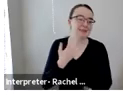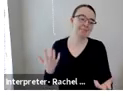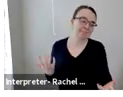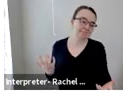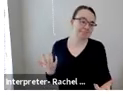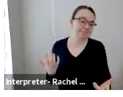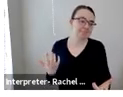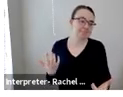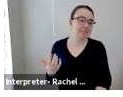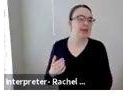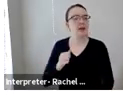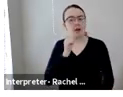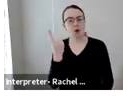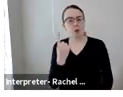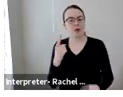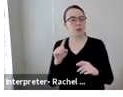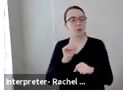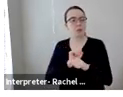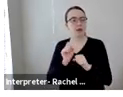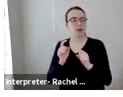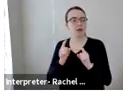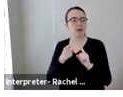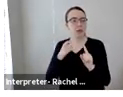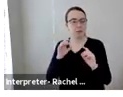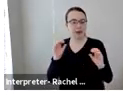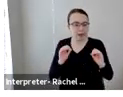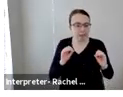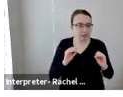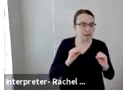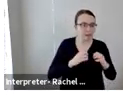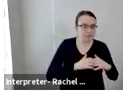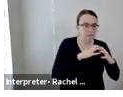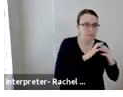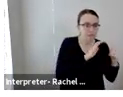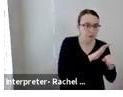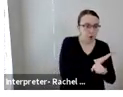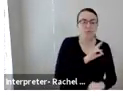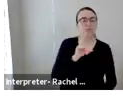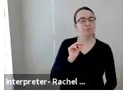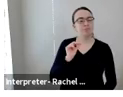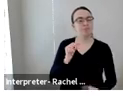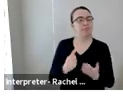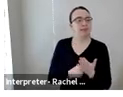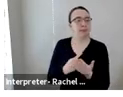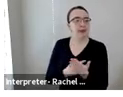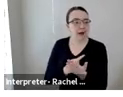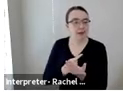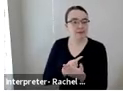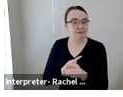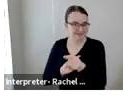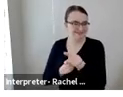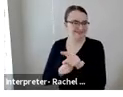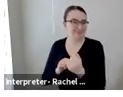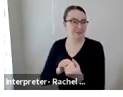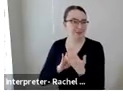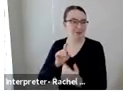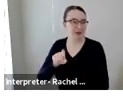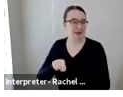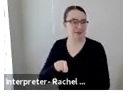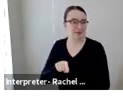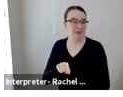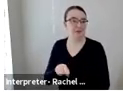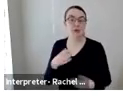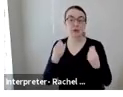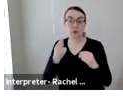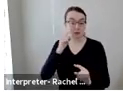from scratch. Sometimes your parameters are, how do I design something to be sold in this channel? And how do I design something to be sold in